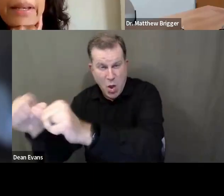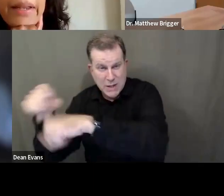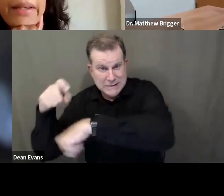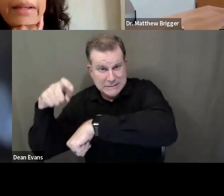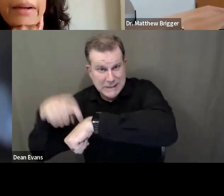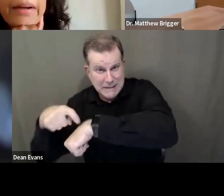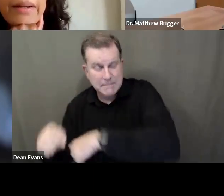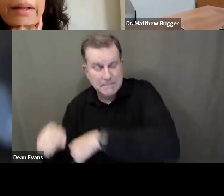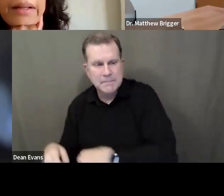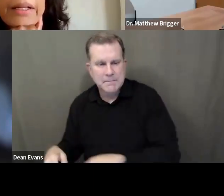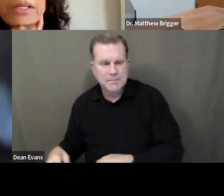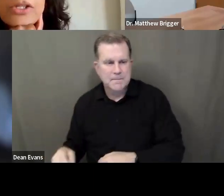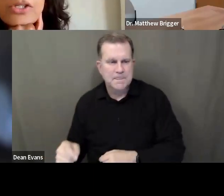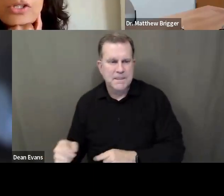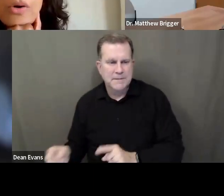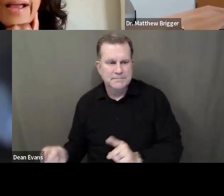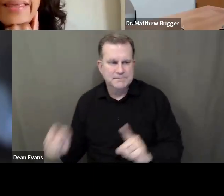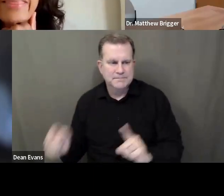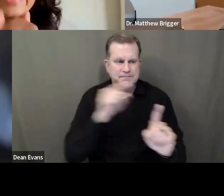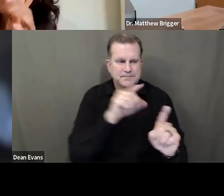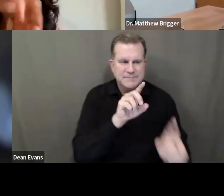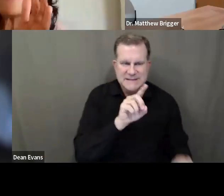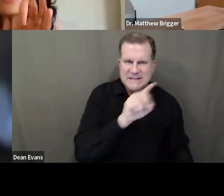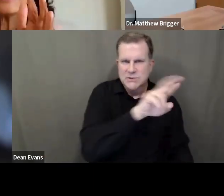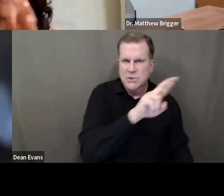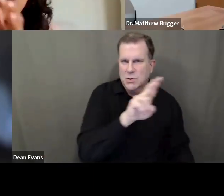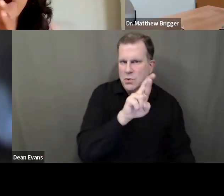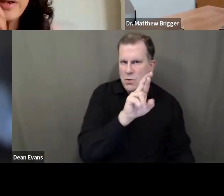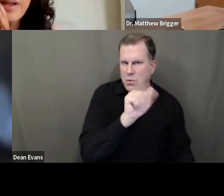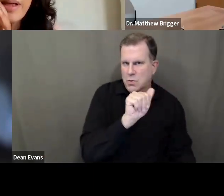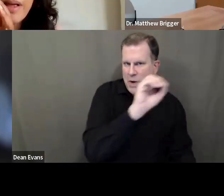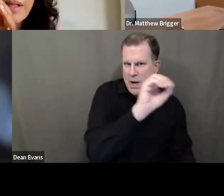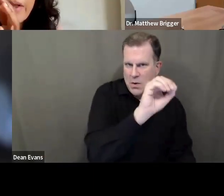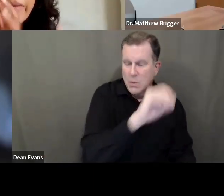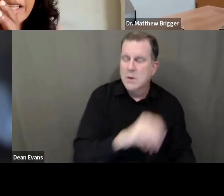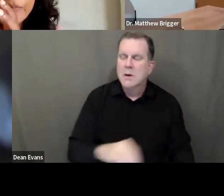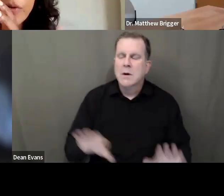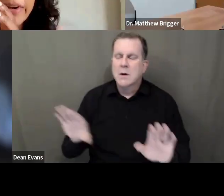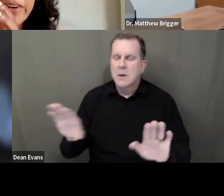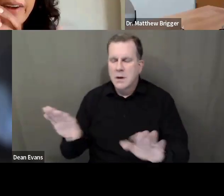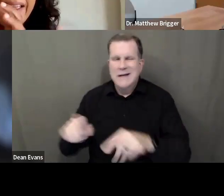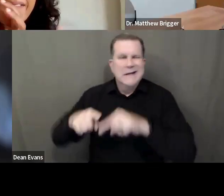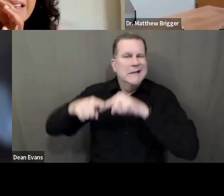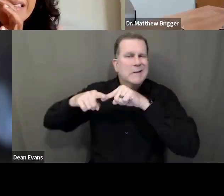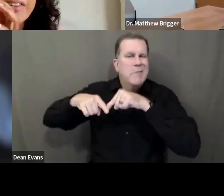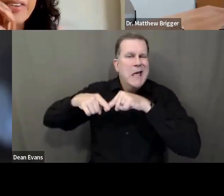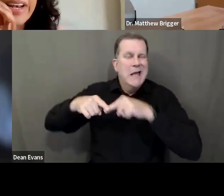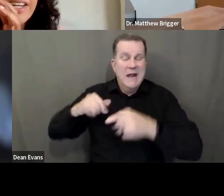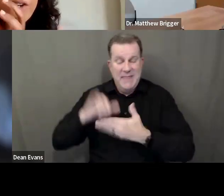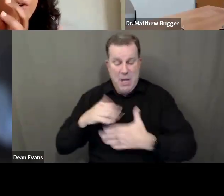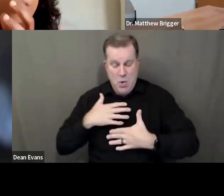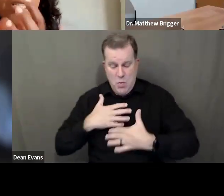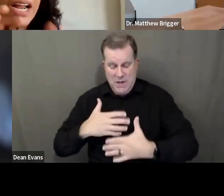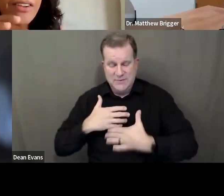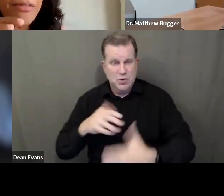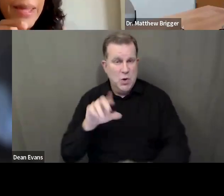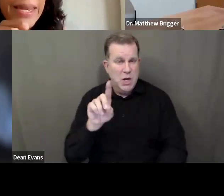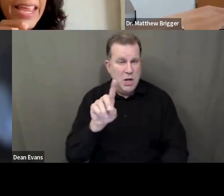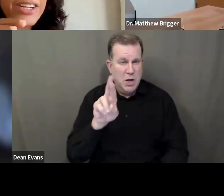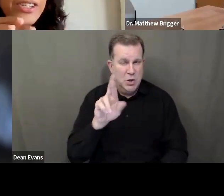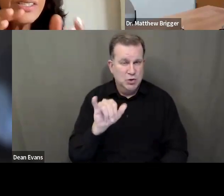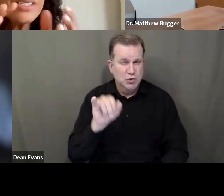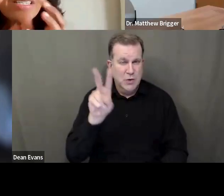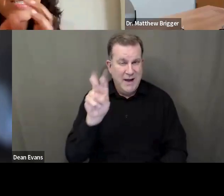I mean, so I think it depends upon the respiratory drive. Is it related to the start